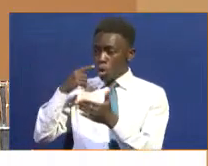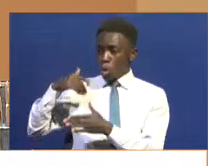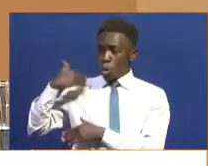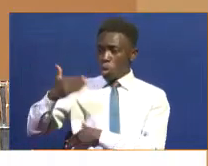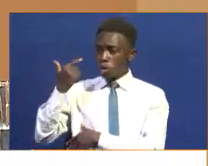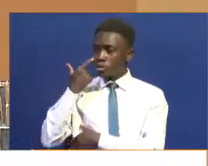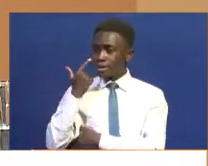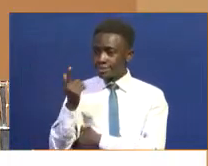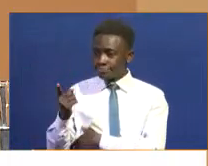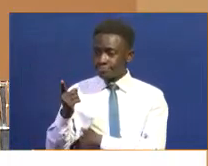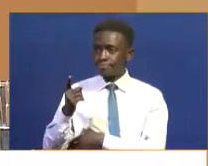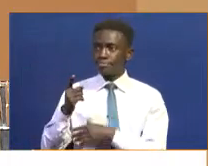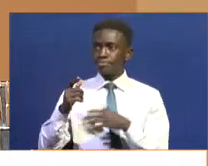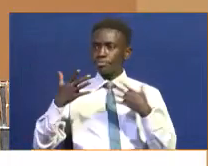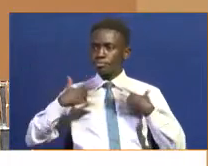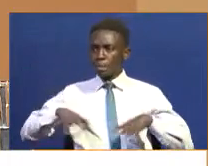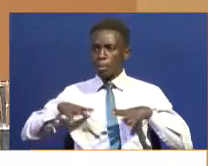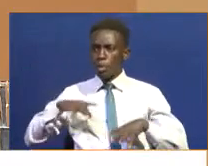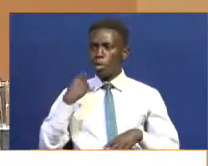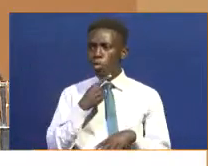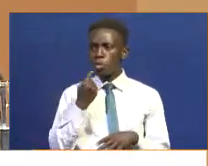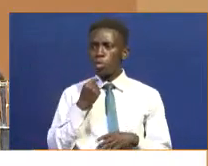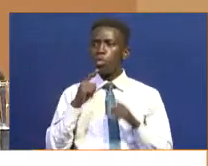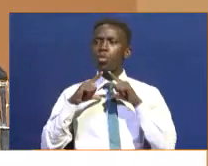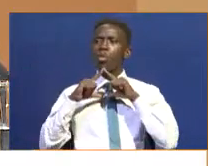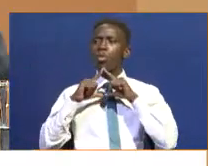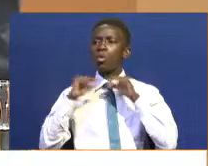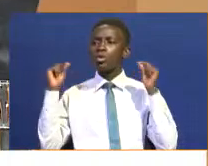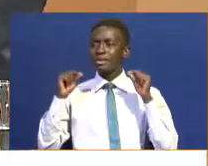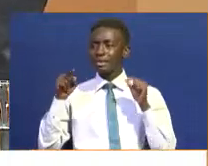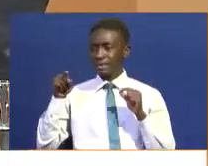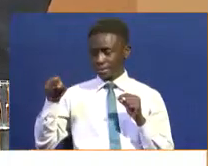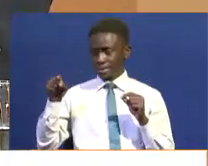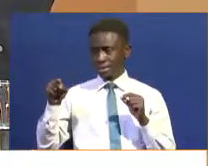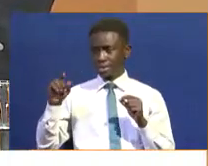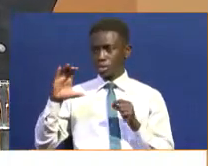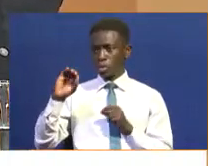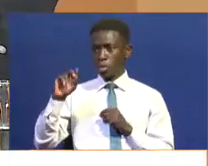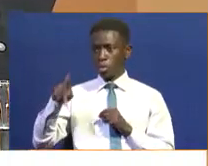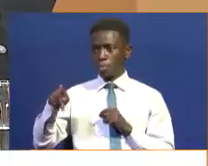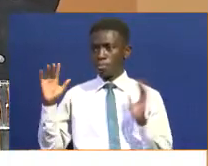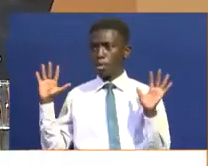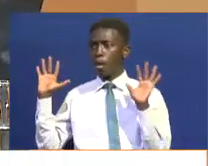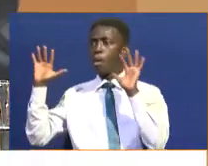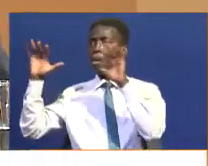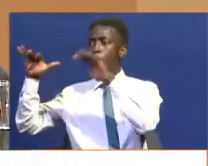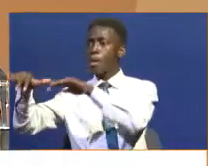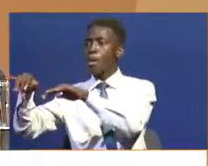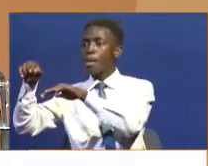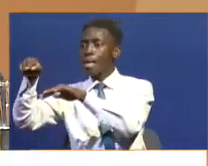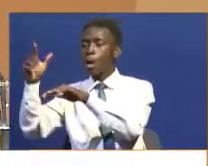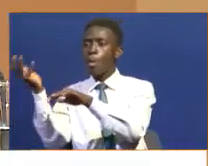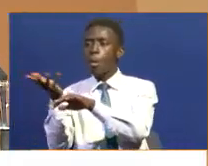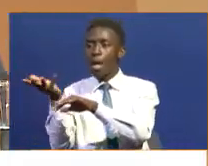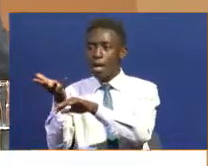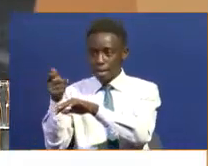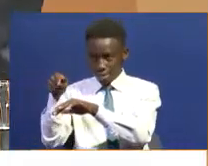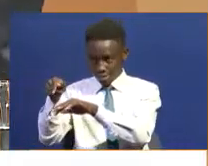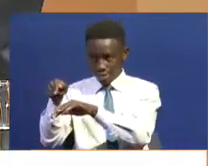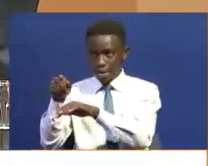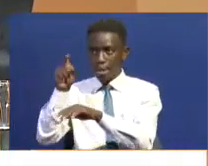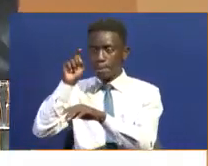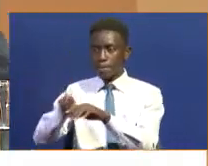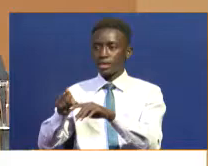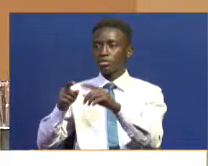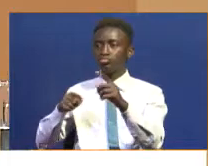who hosts the COP, is, you know, a UN process where there must be rotations. It's